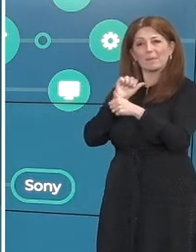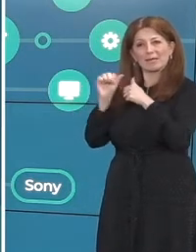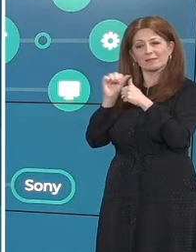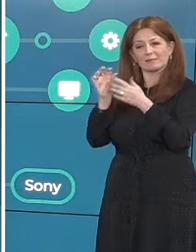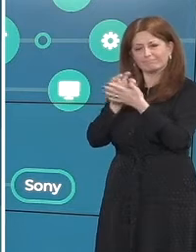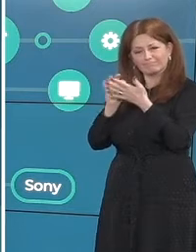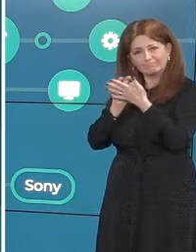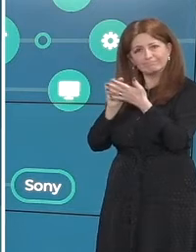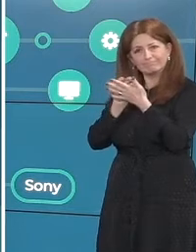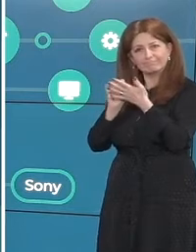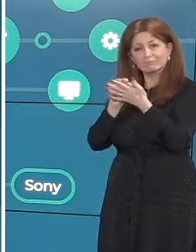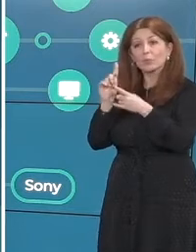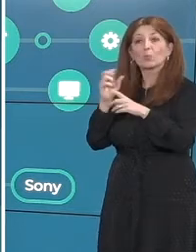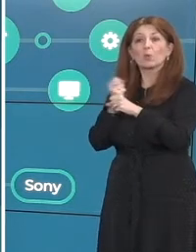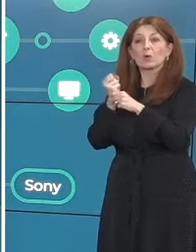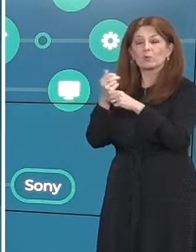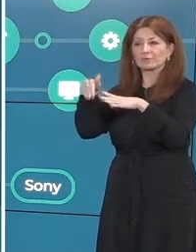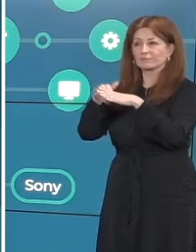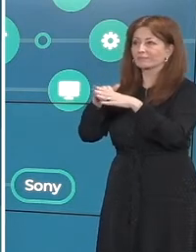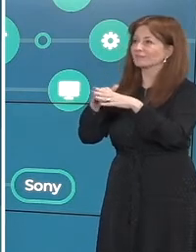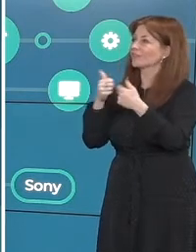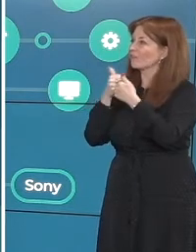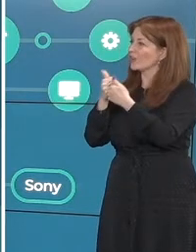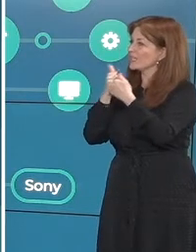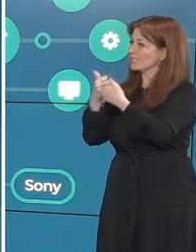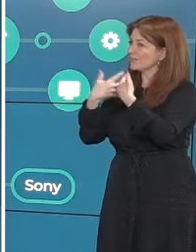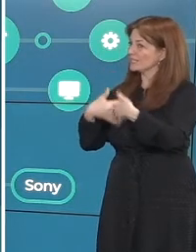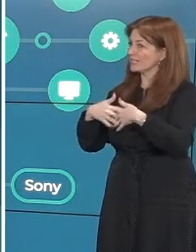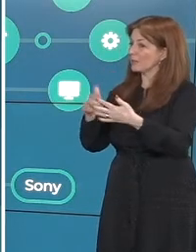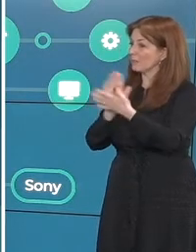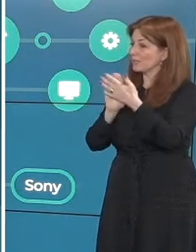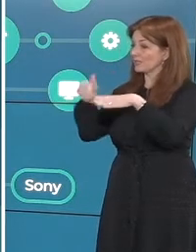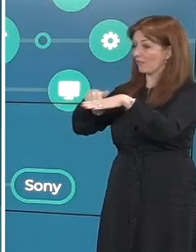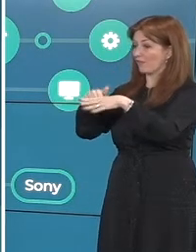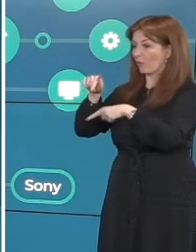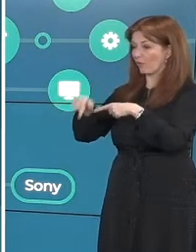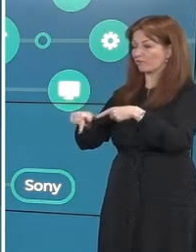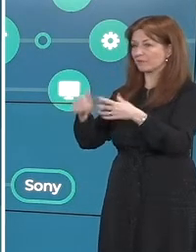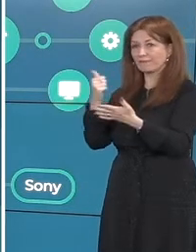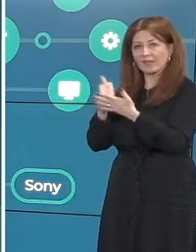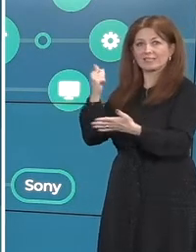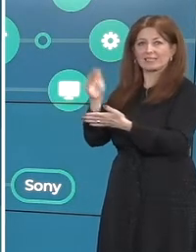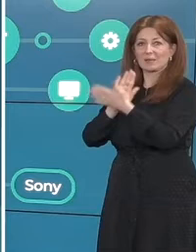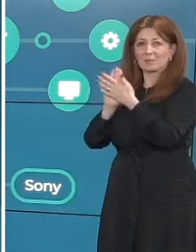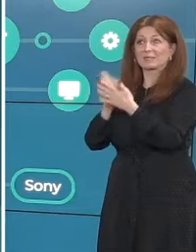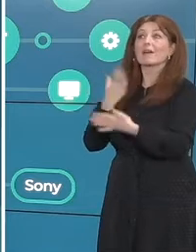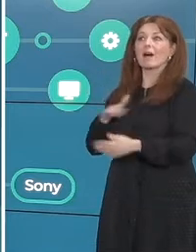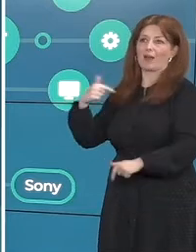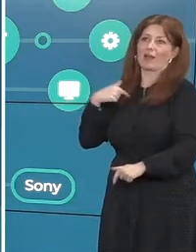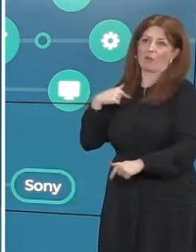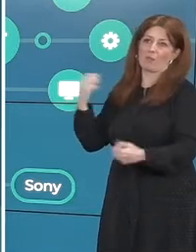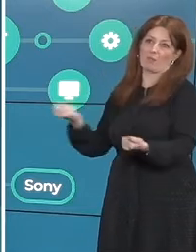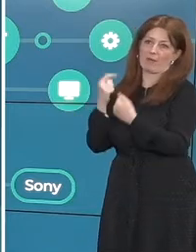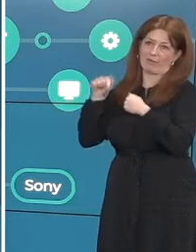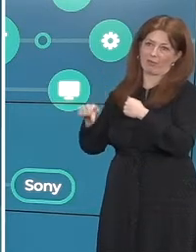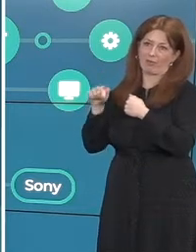chips, the types of assistive technologies that run on those chips, is fantastic, and I want it to be more powerful. So I know what my piece